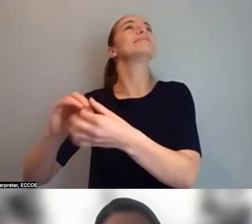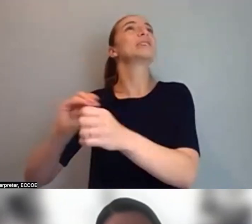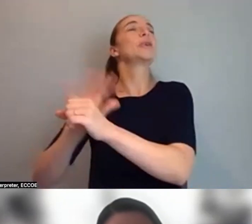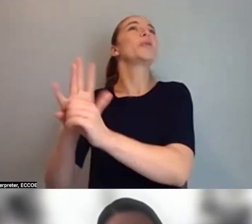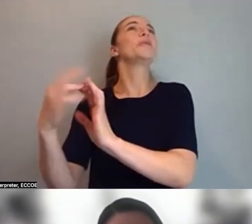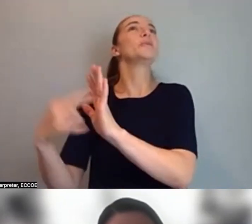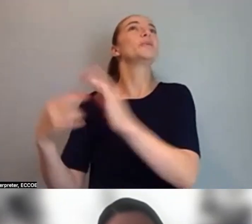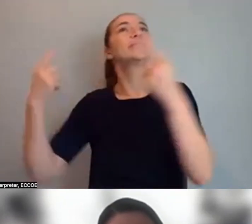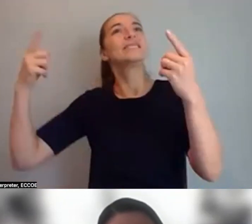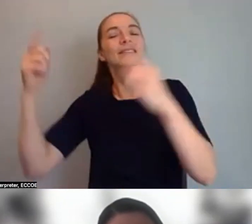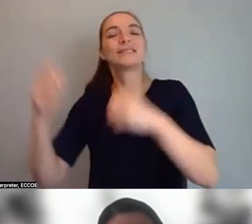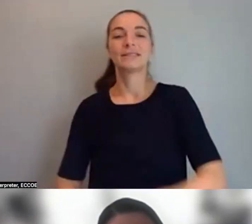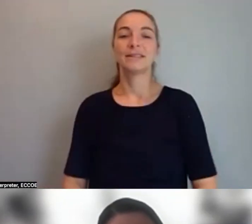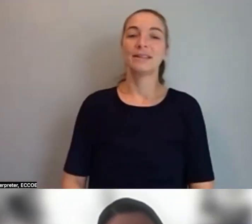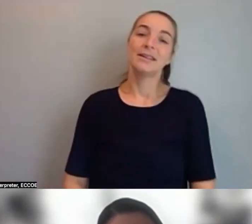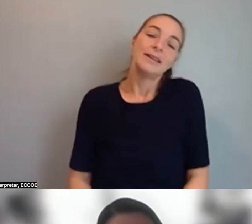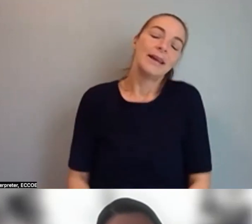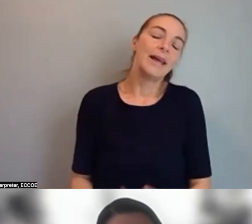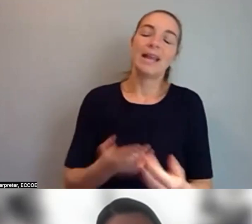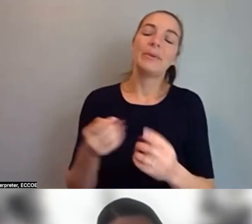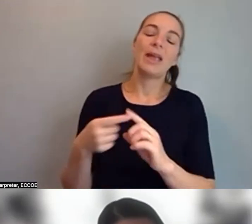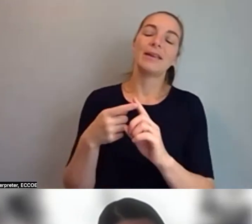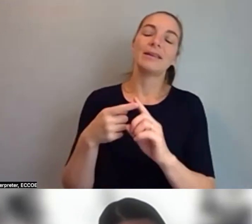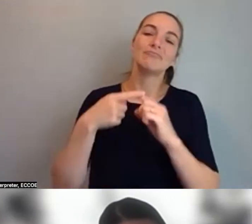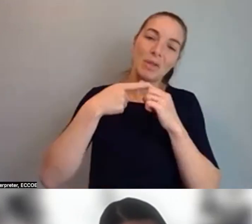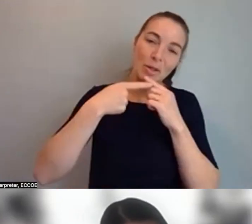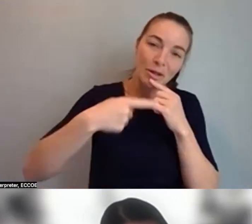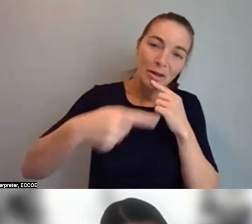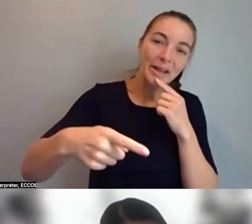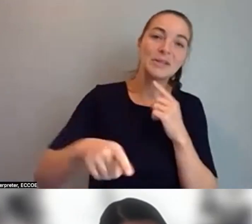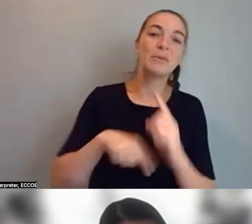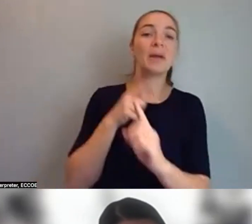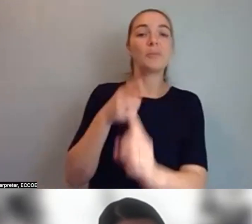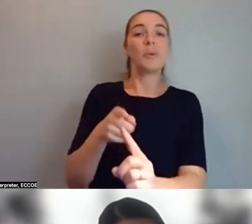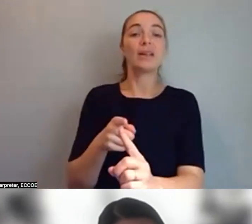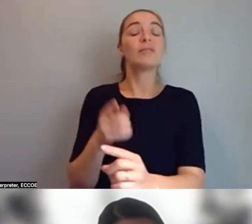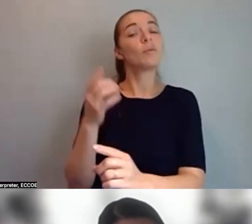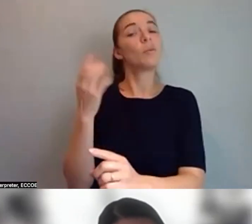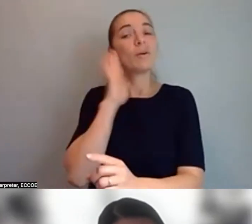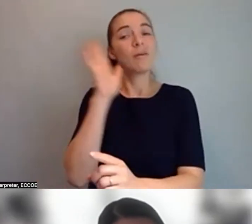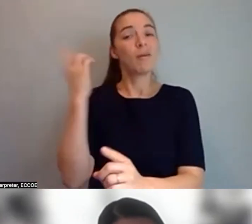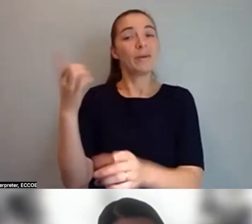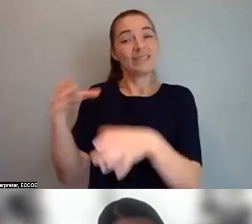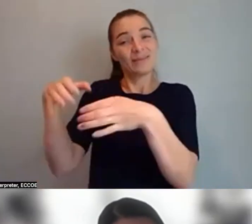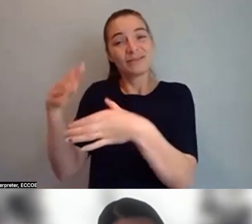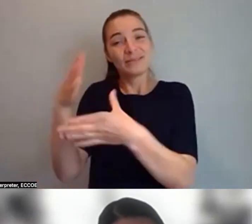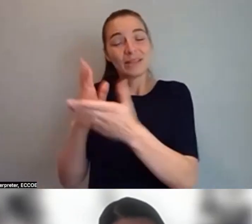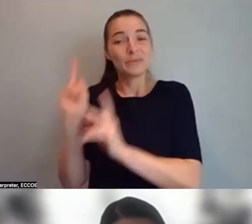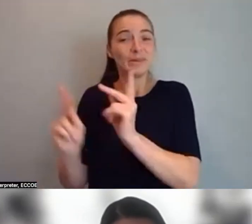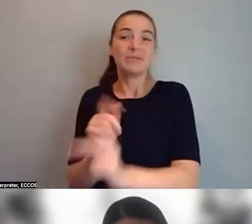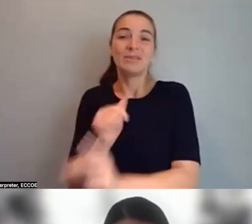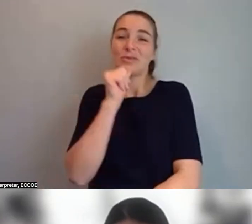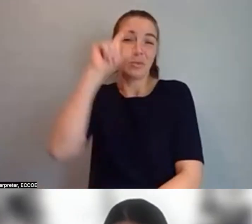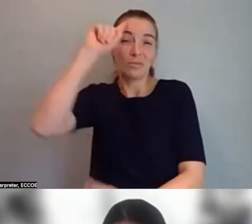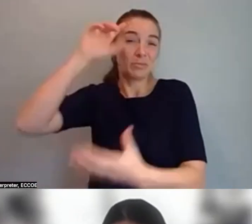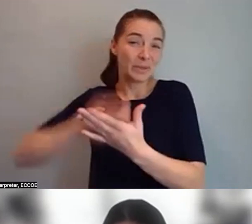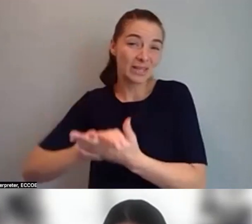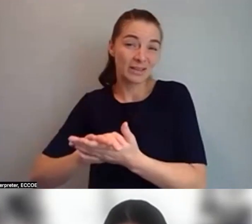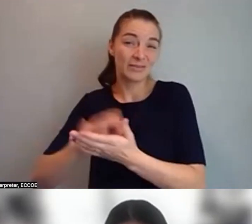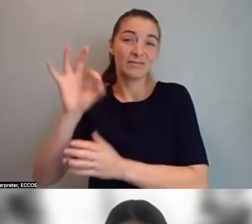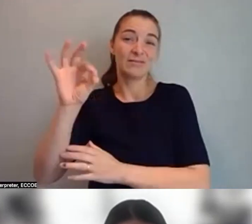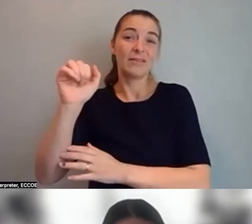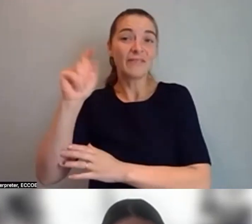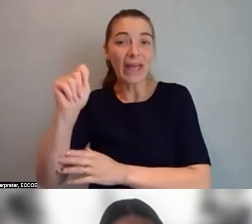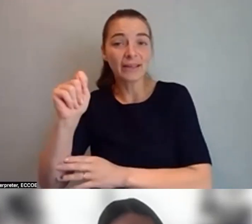research and don't believe in, you know, that the what we have to do matters, you know, in this sphere. And then there are those who,